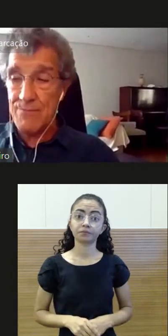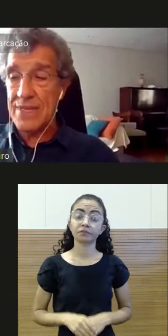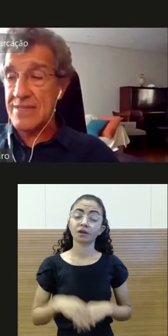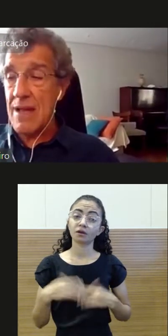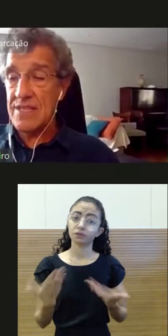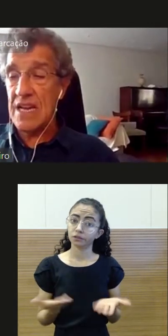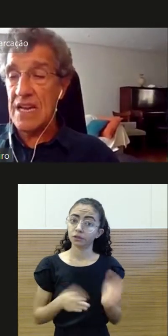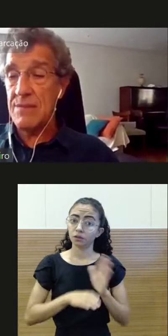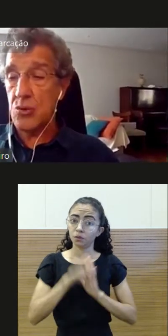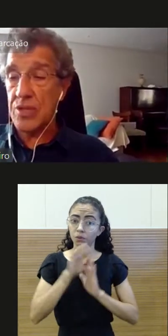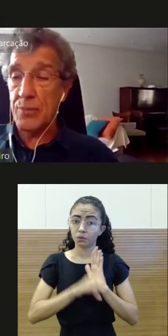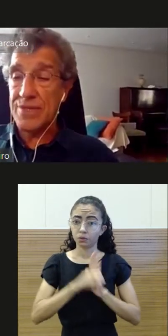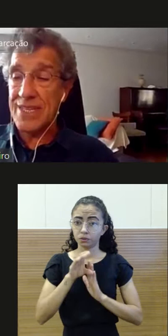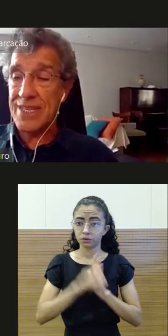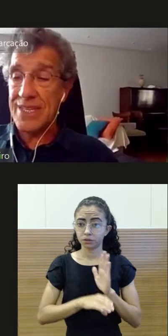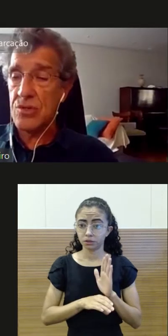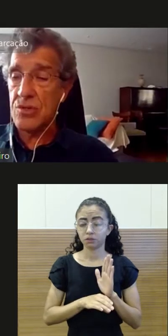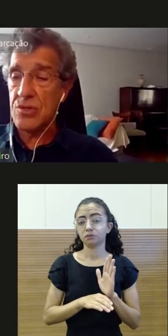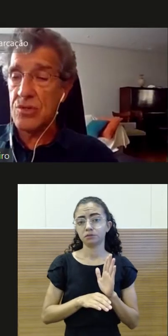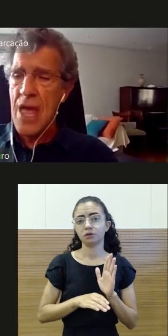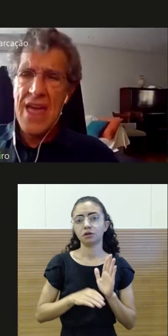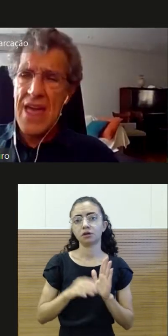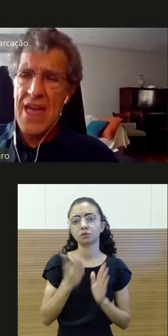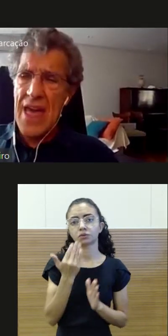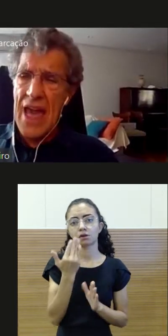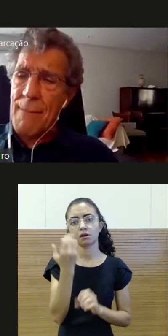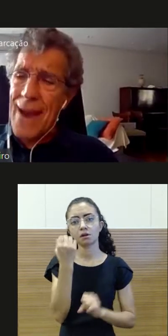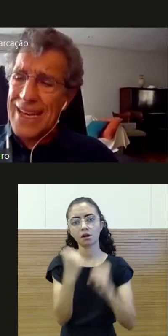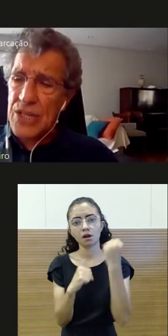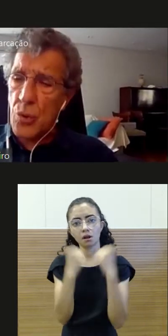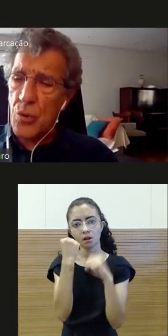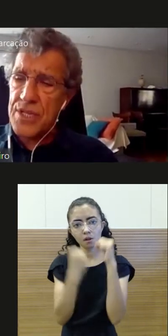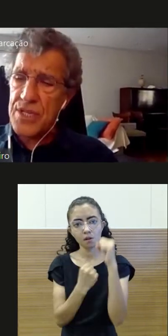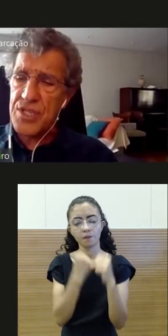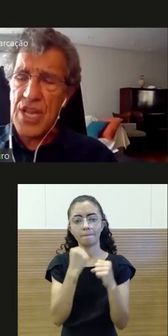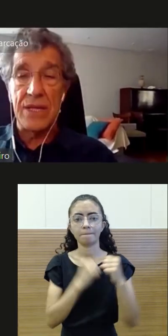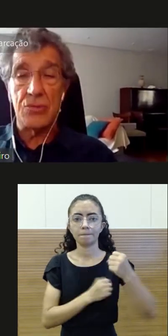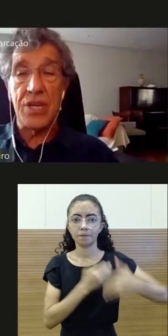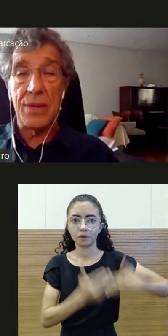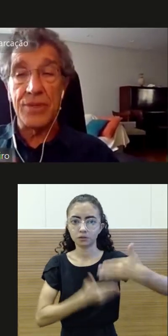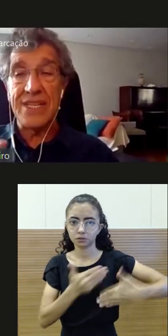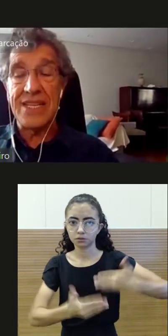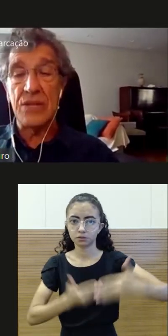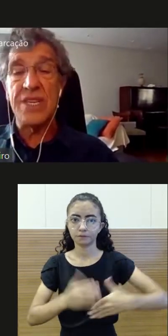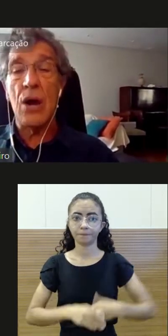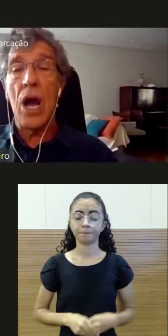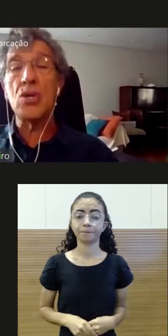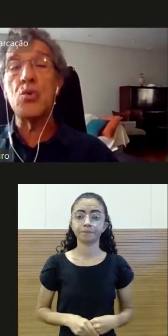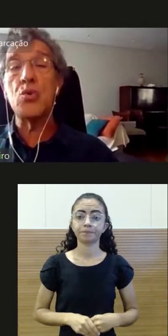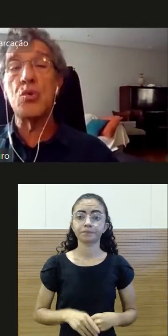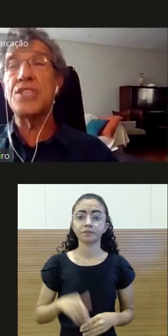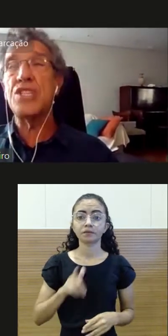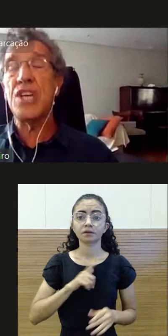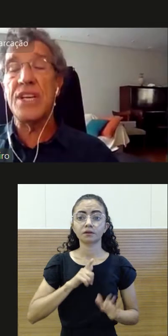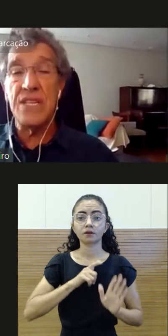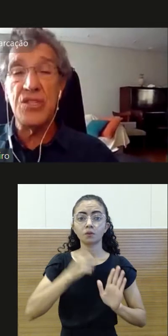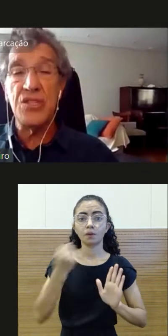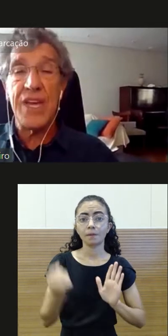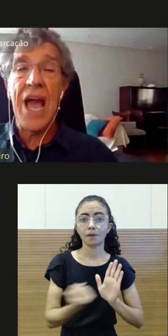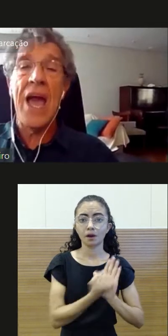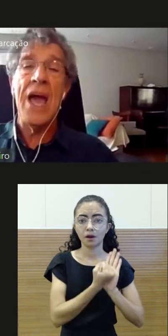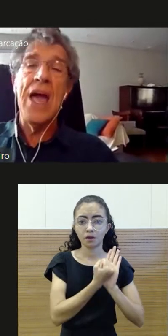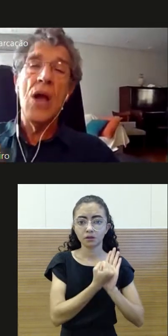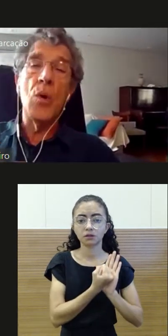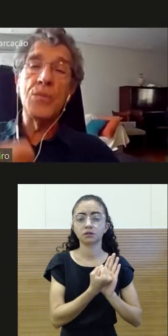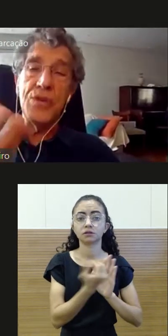Although the definition is not simple of ultra processed foods, there are markers of ultra processed